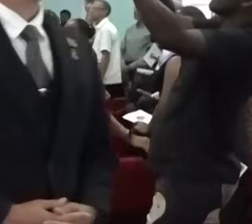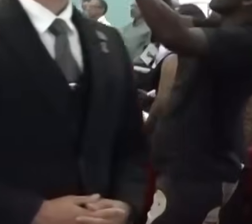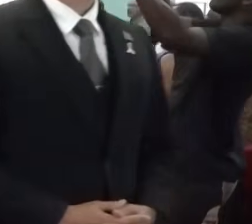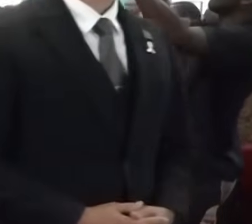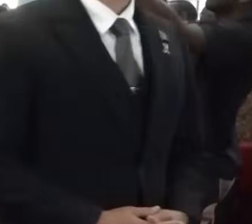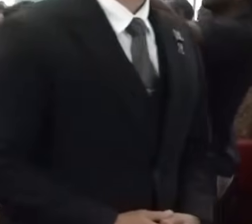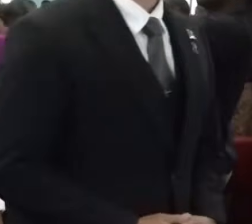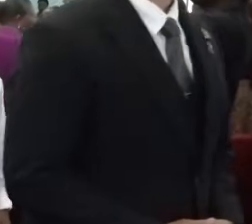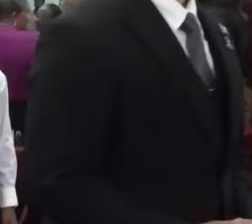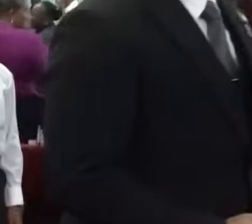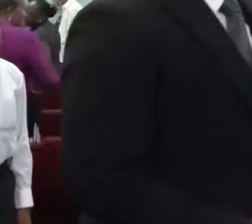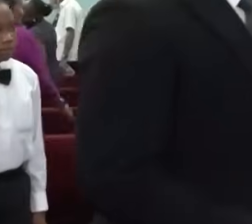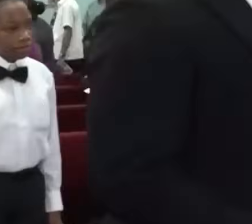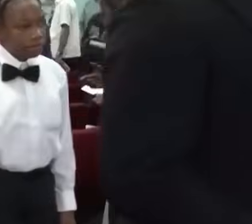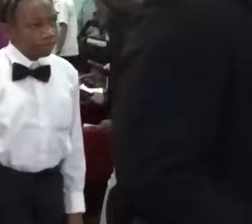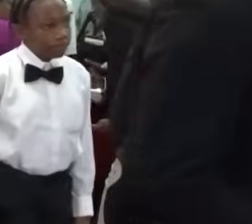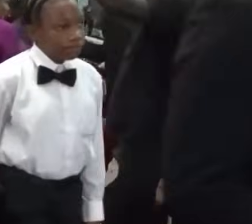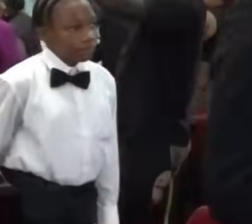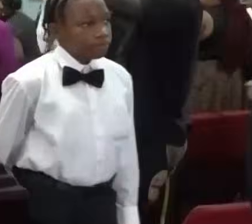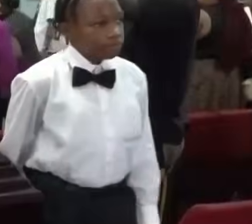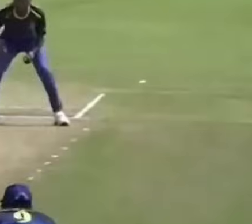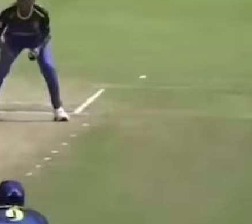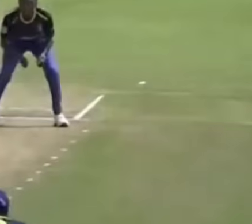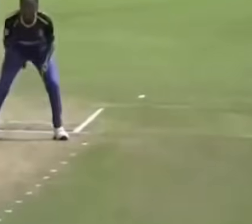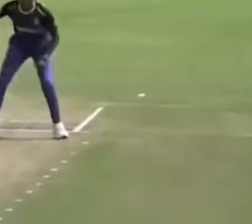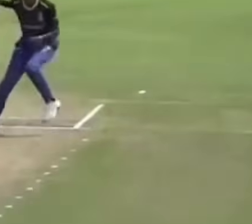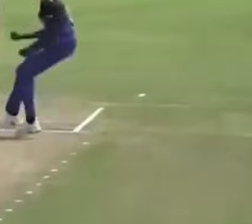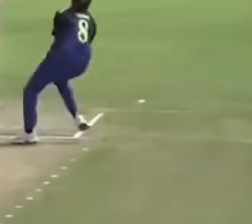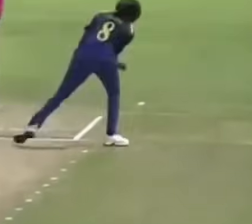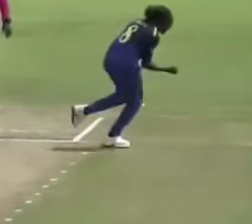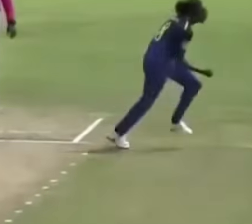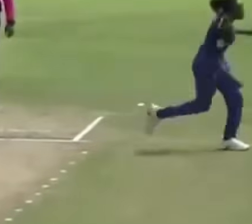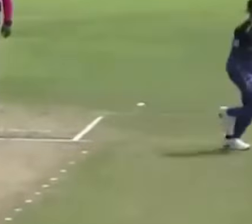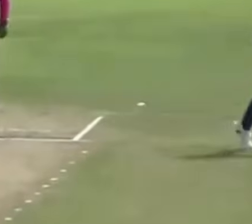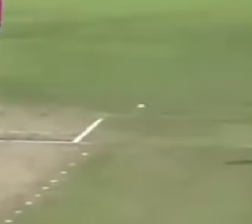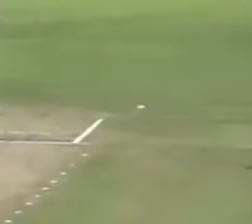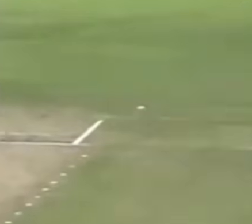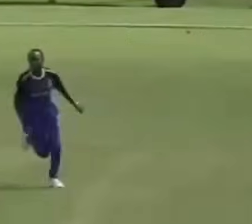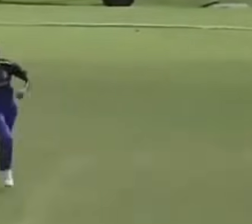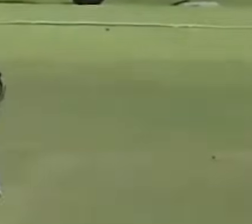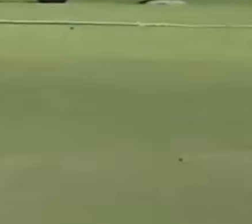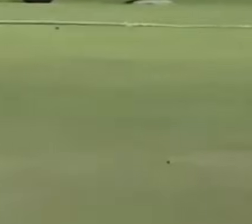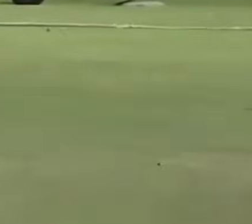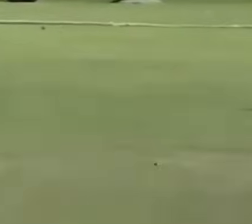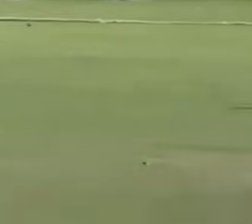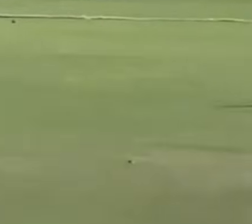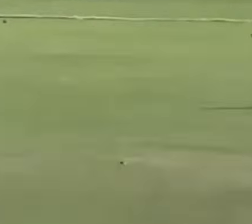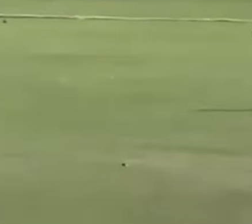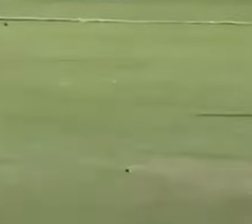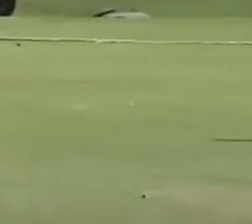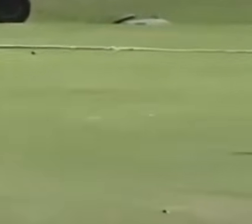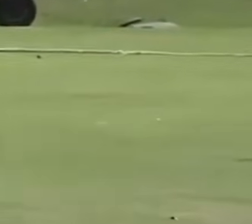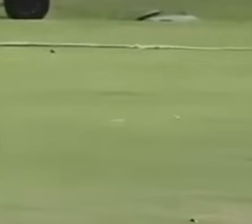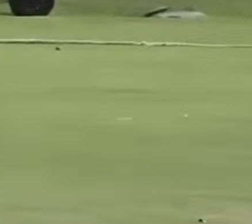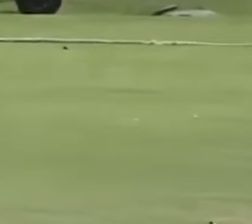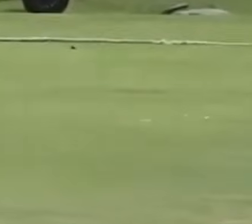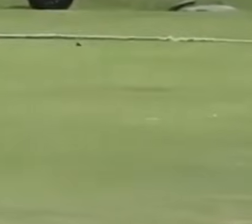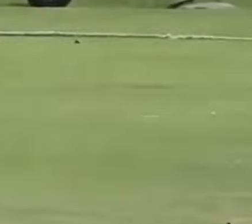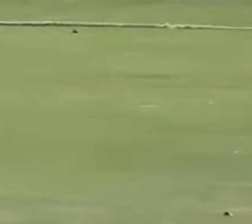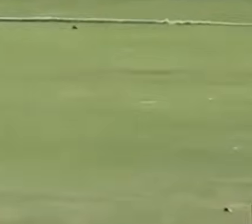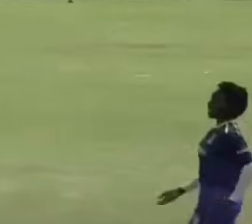rest. And in sports, Barbados advanced to the final of the CWI Under-19 Championship.